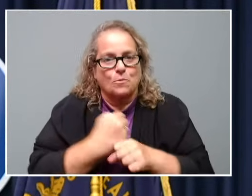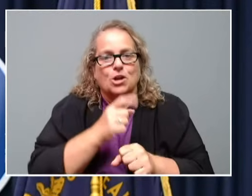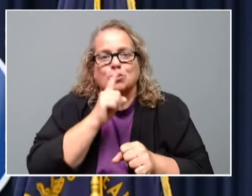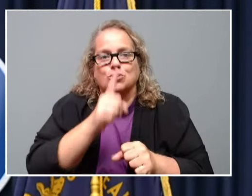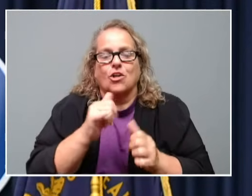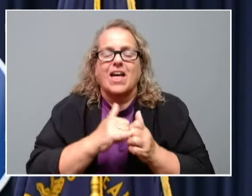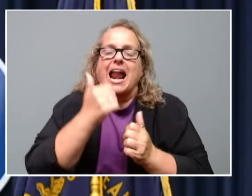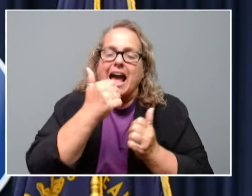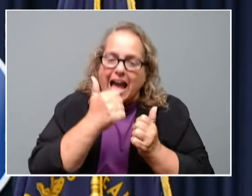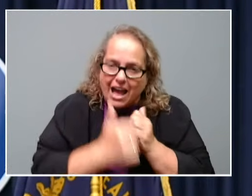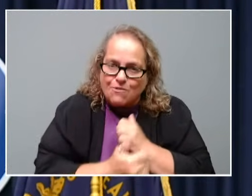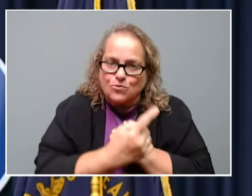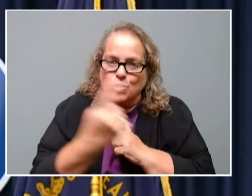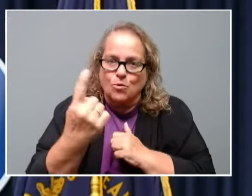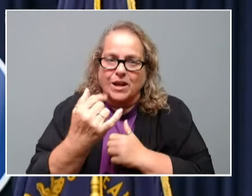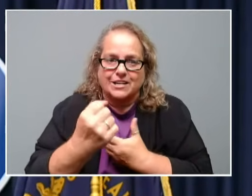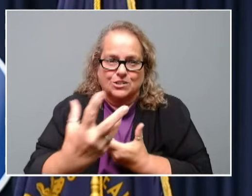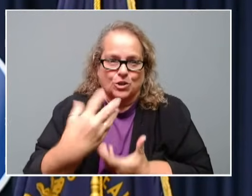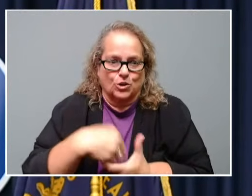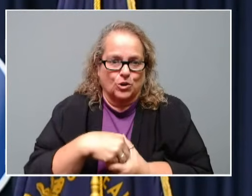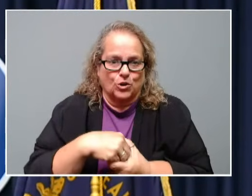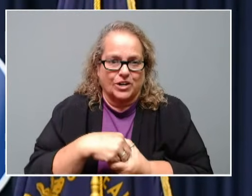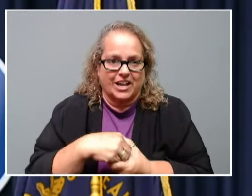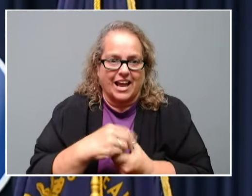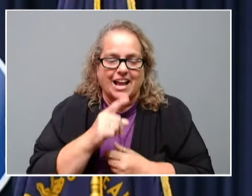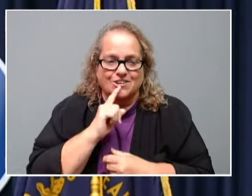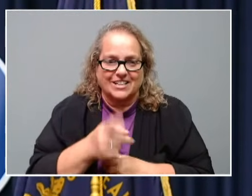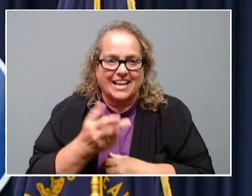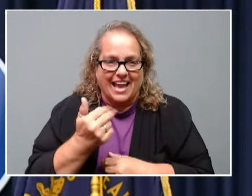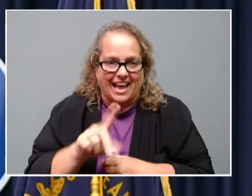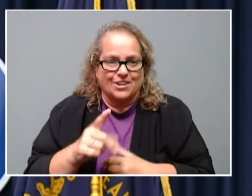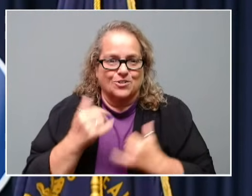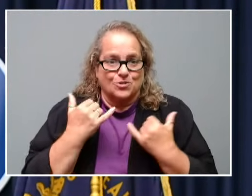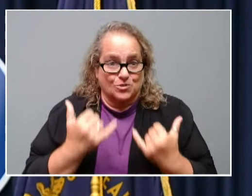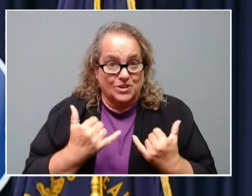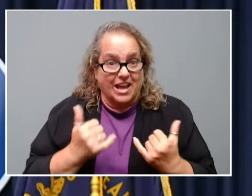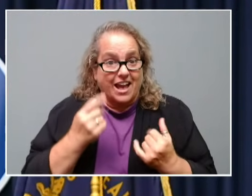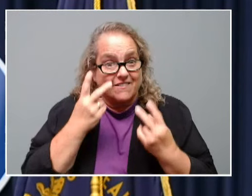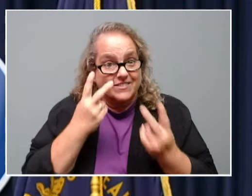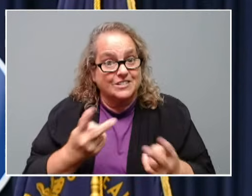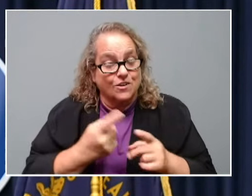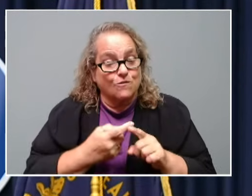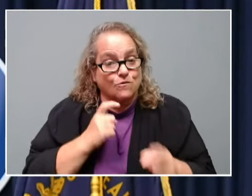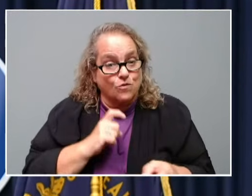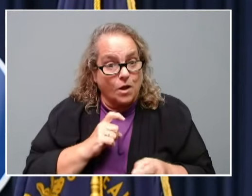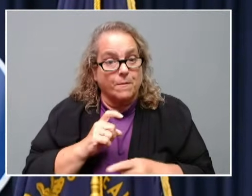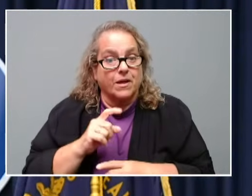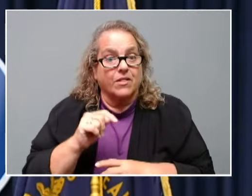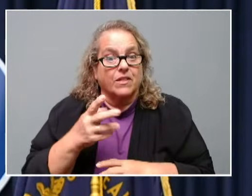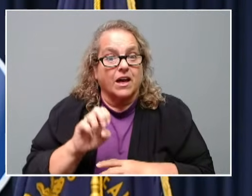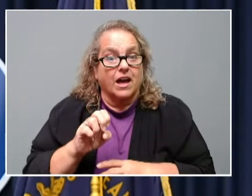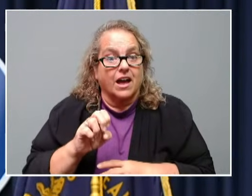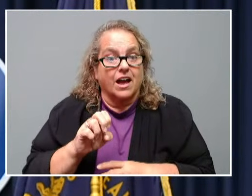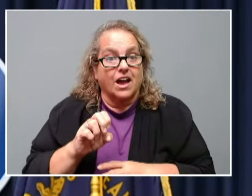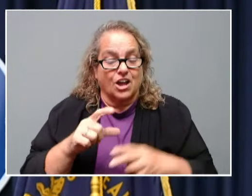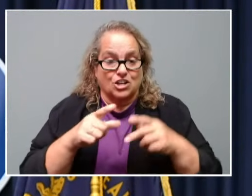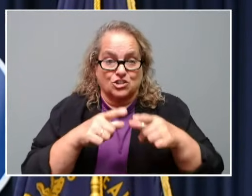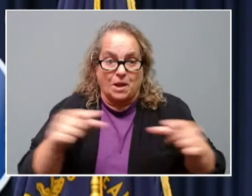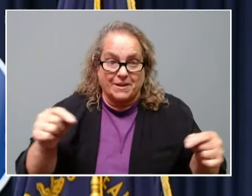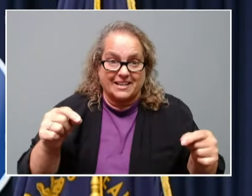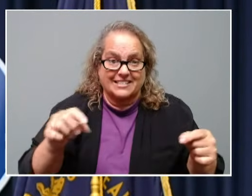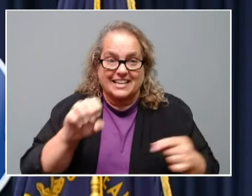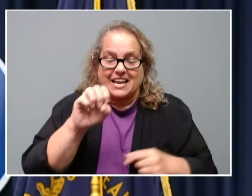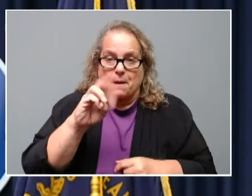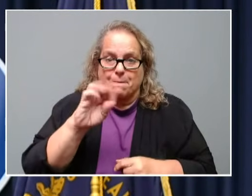everybody is included. Actually had today a visit from the Japanese ambassador to the United